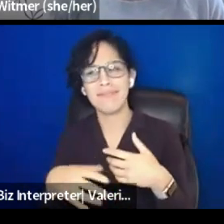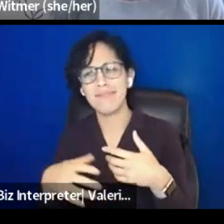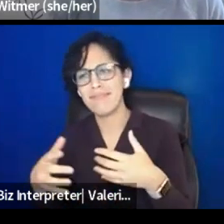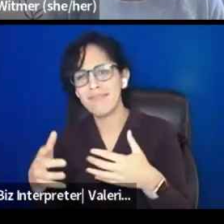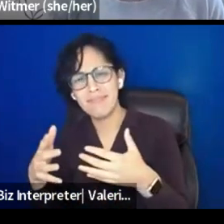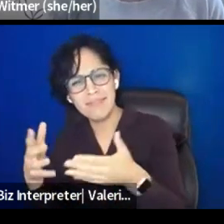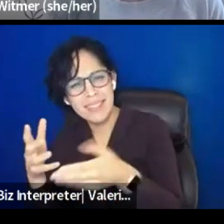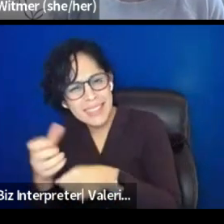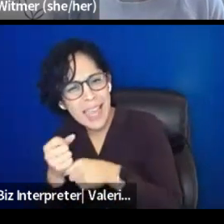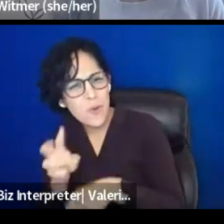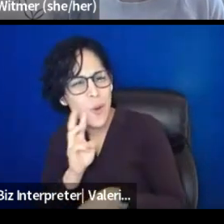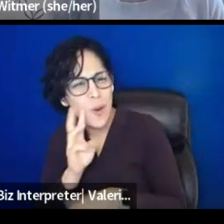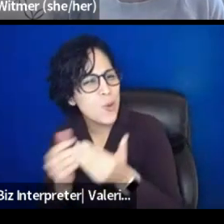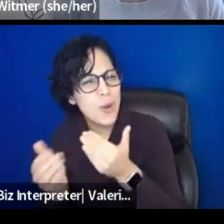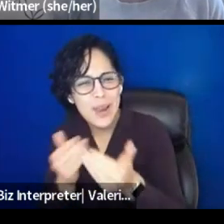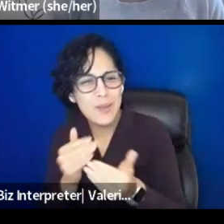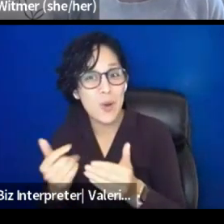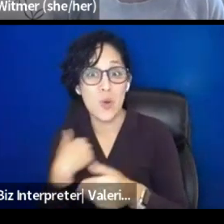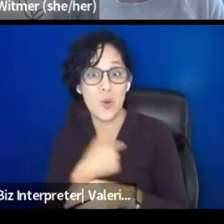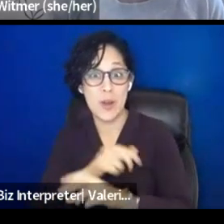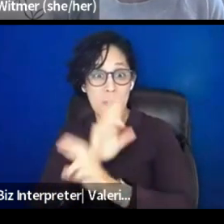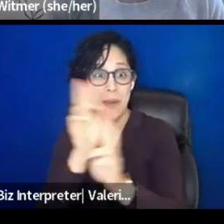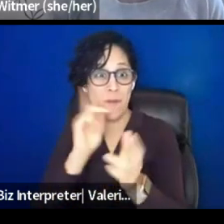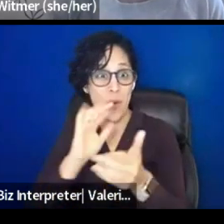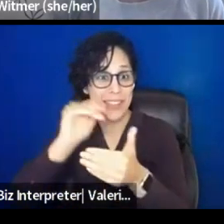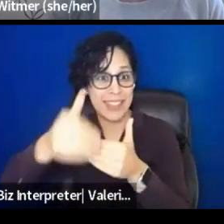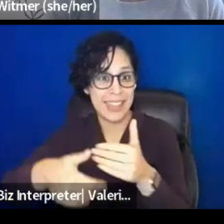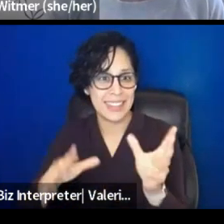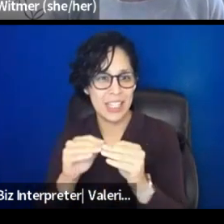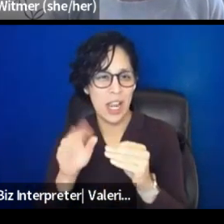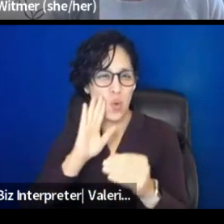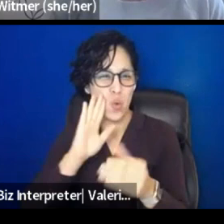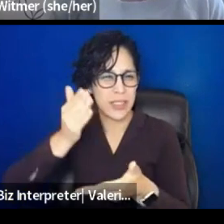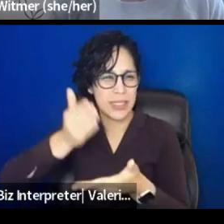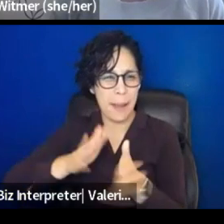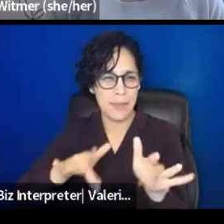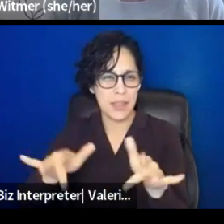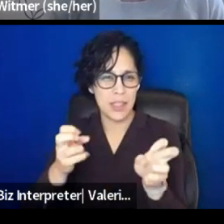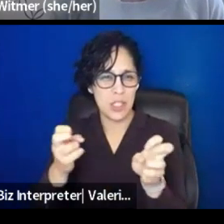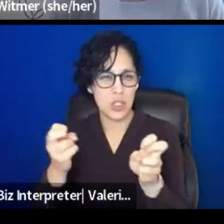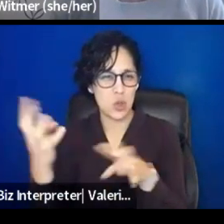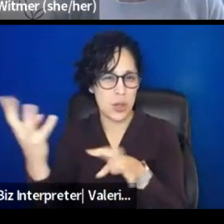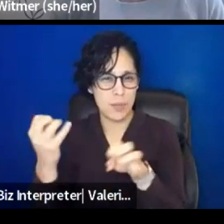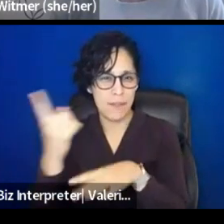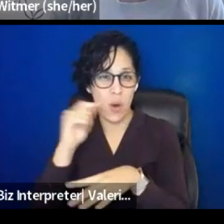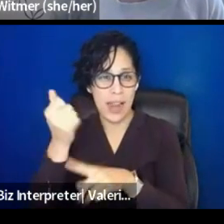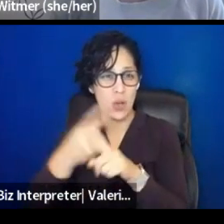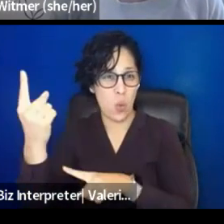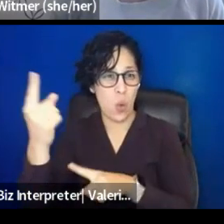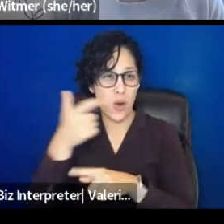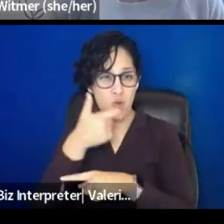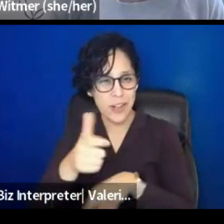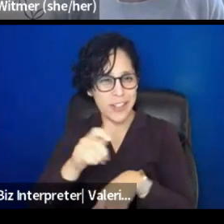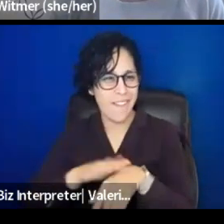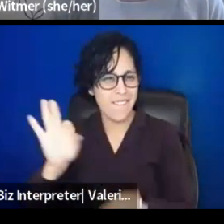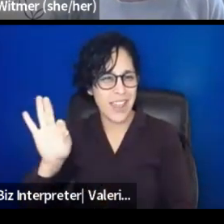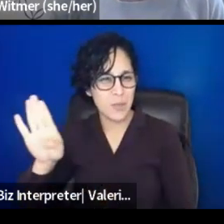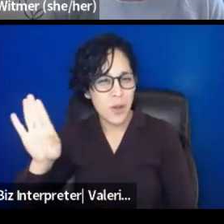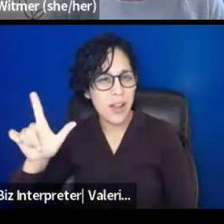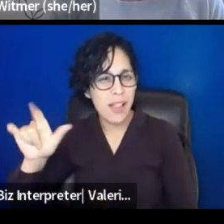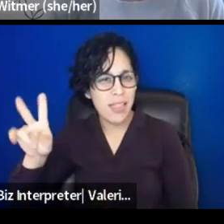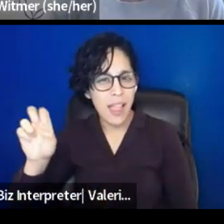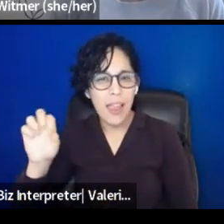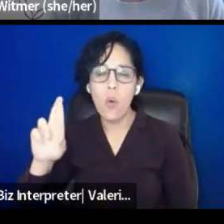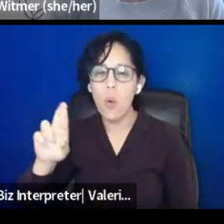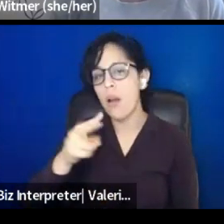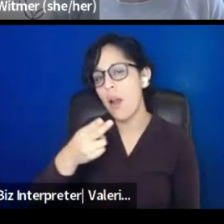drink while we prepare for the next session. And I will stop the streaming for anyone that's watching on Facebook Live and on HowlRound.